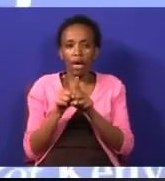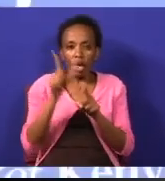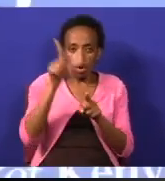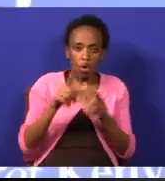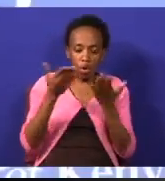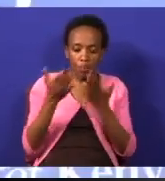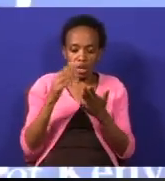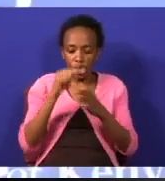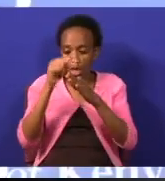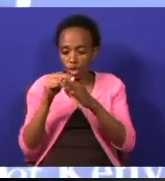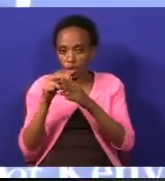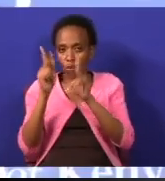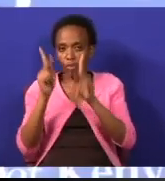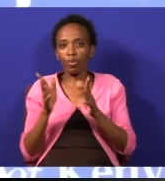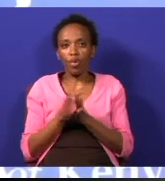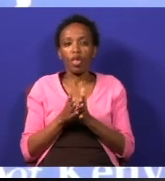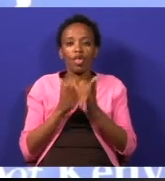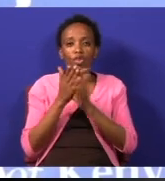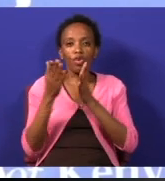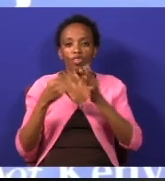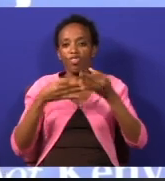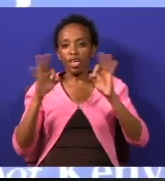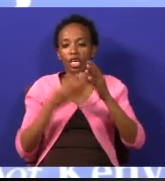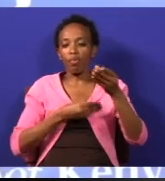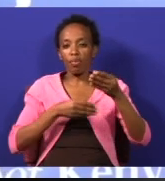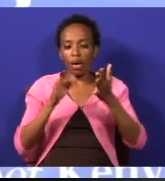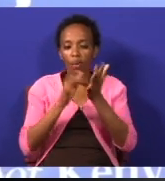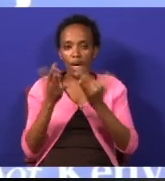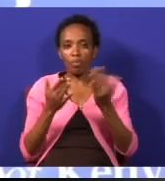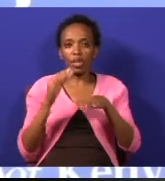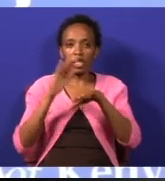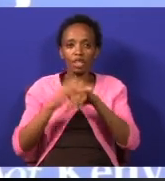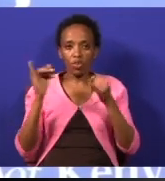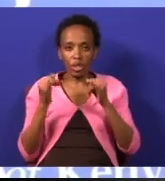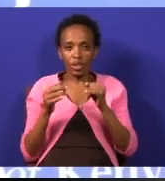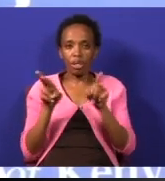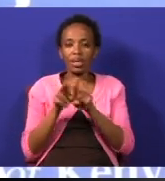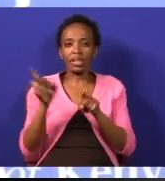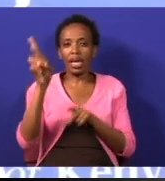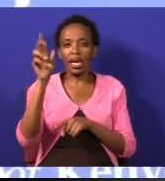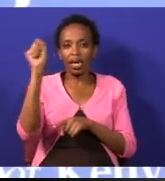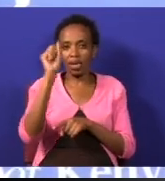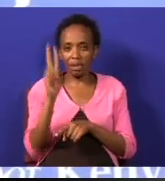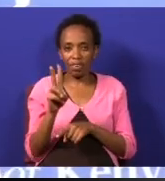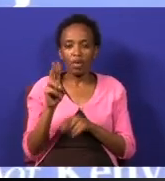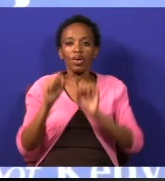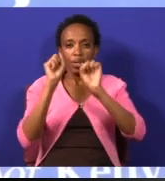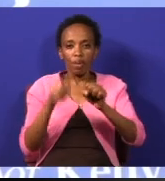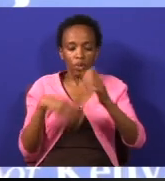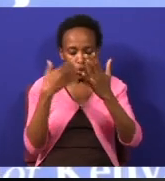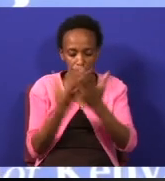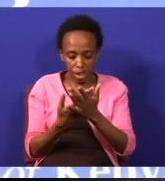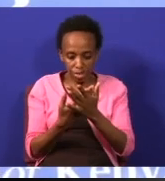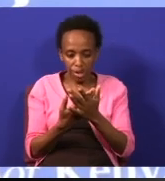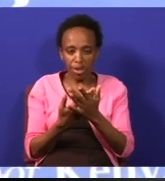national population. Through free Bible distribution, that is for the Good News and the Revised Standard Version, we have been able to reach to around